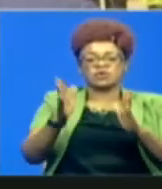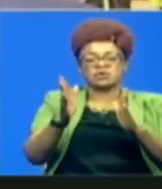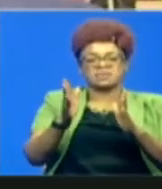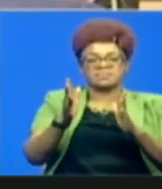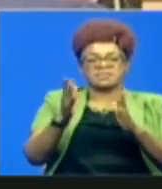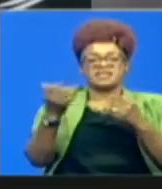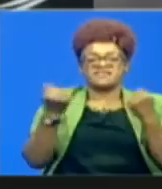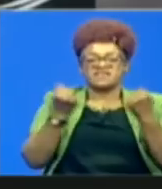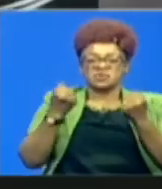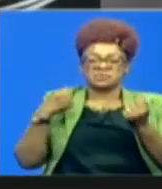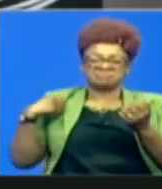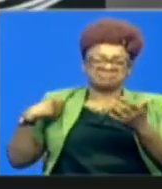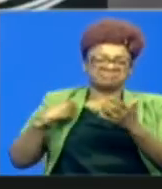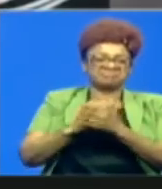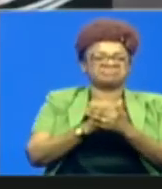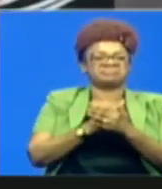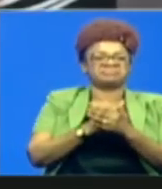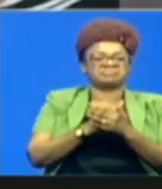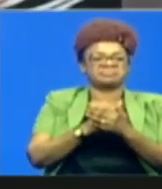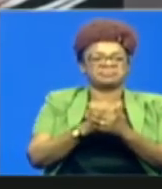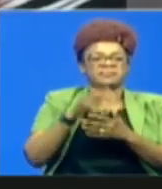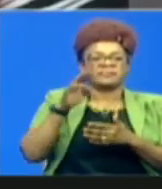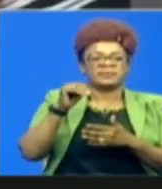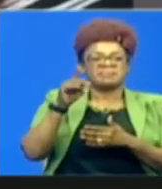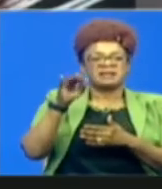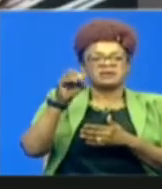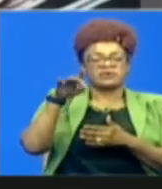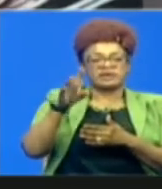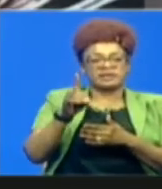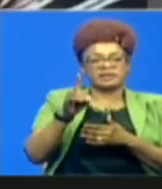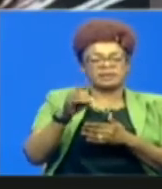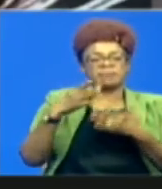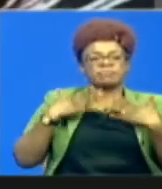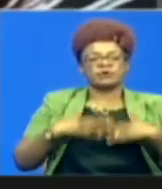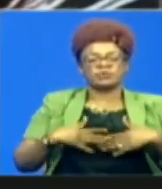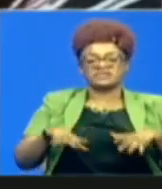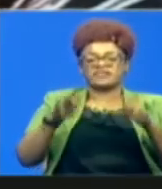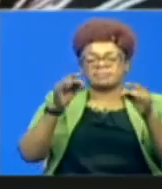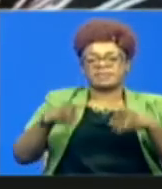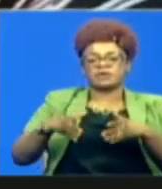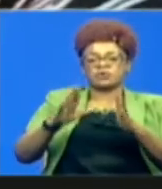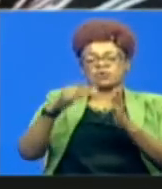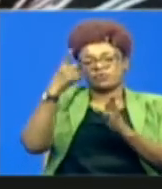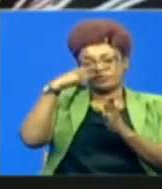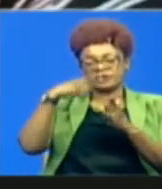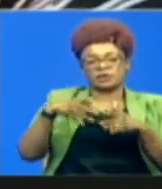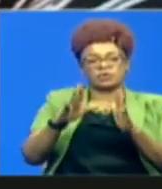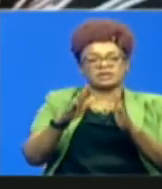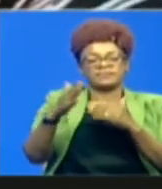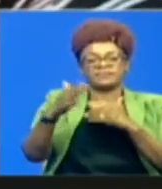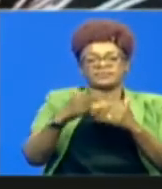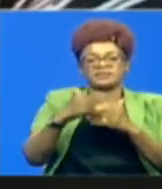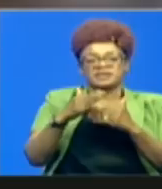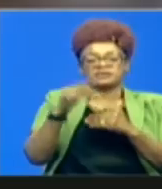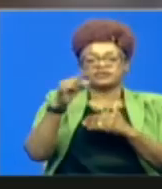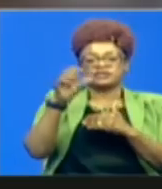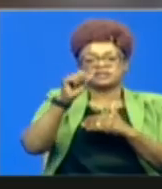ran over. Mildred Odira's body was found by the roadside on Thika Road near the General